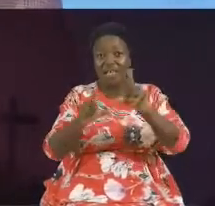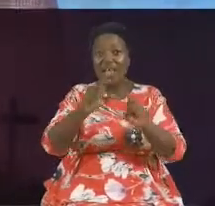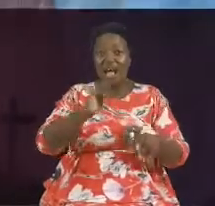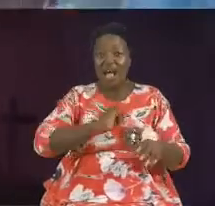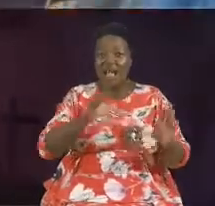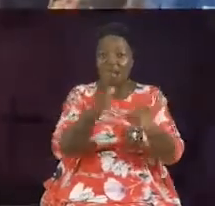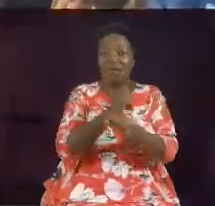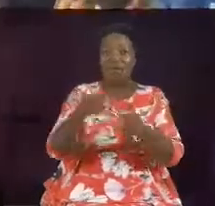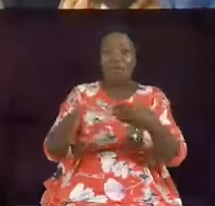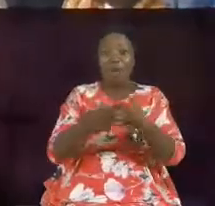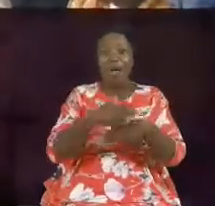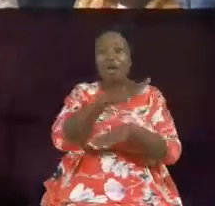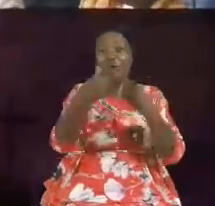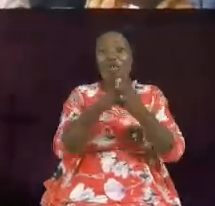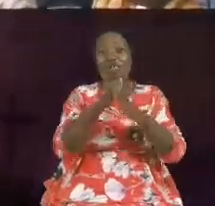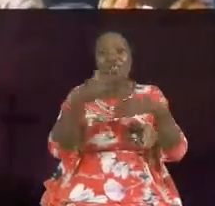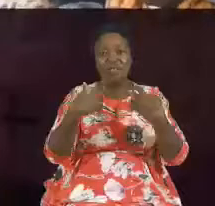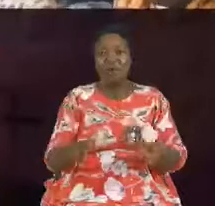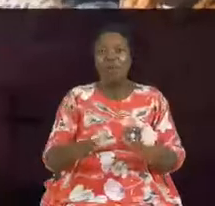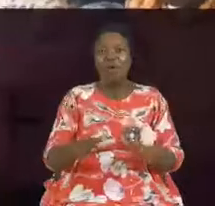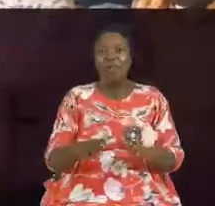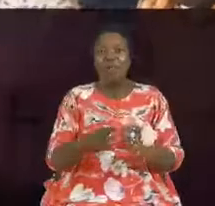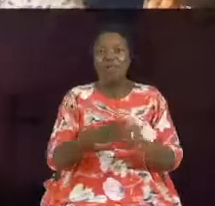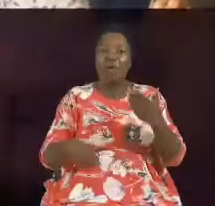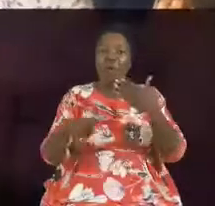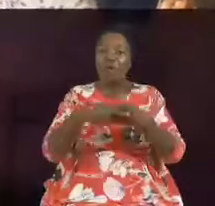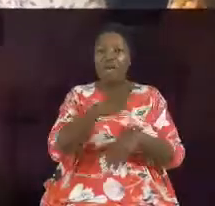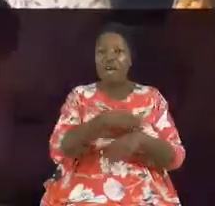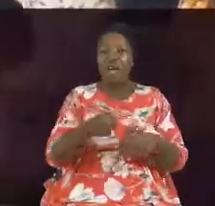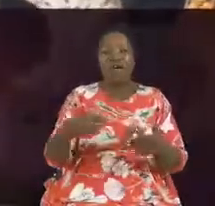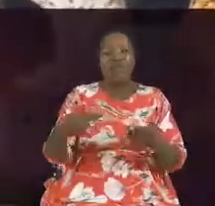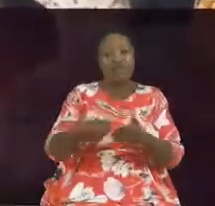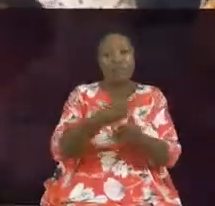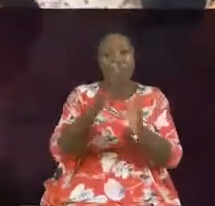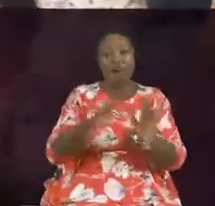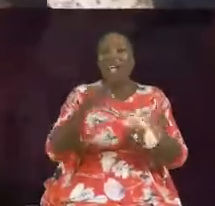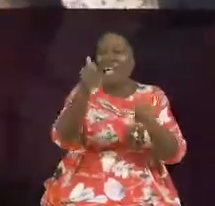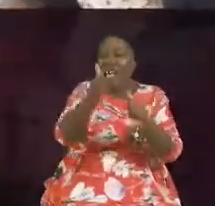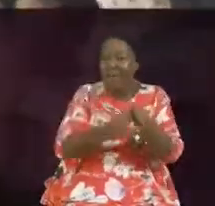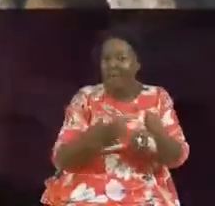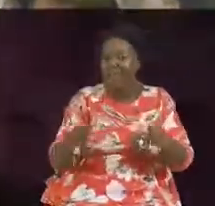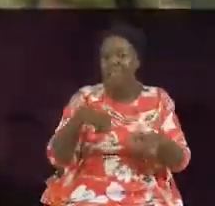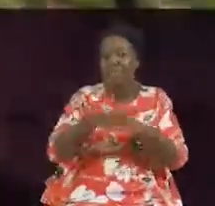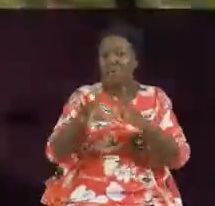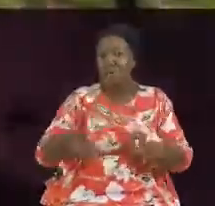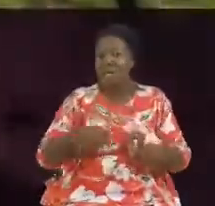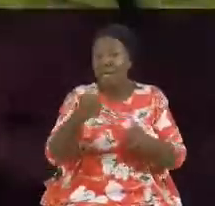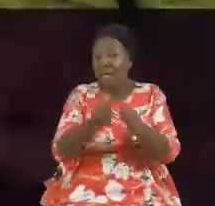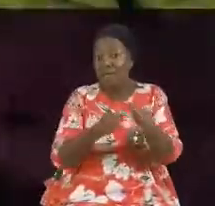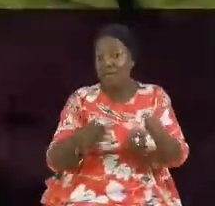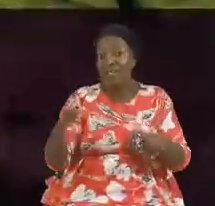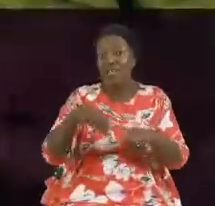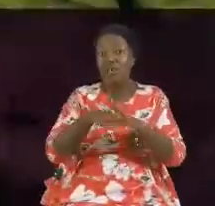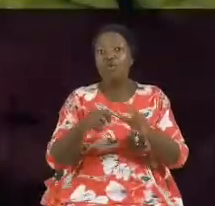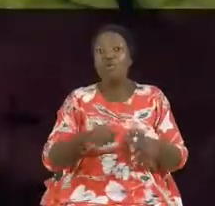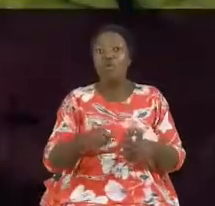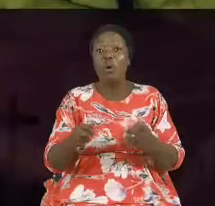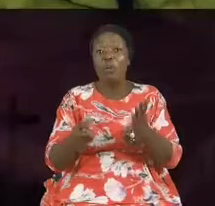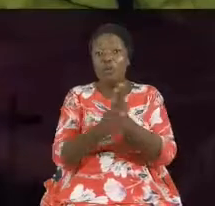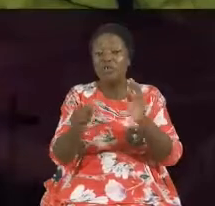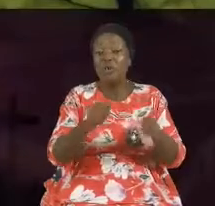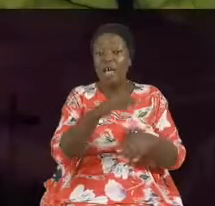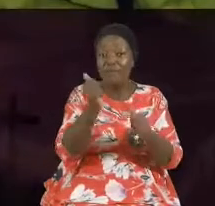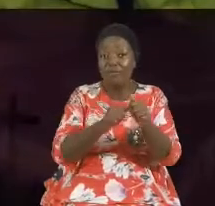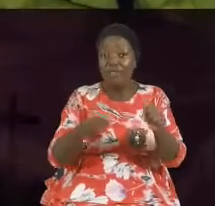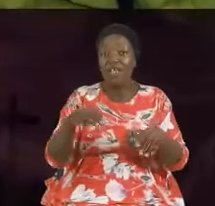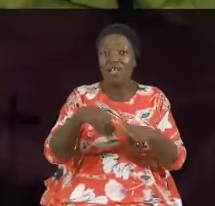Somebody is not recovering there. I recover. recovery and renewal.